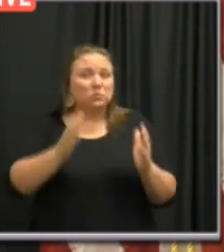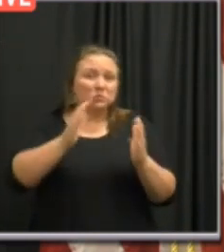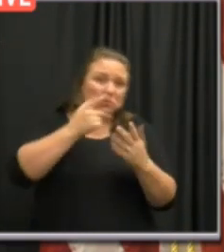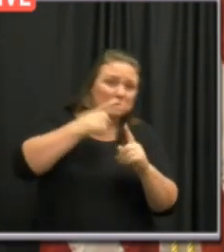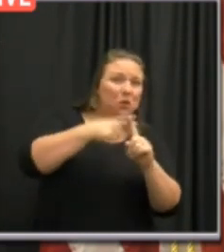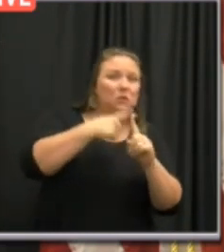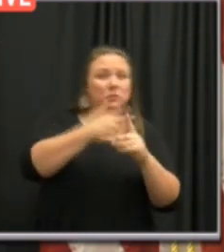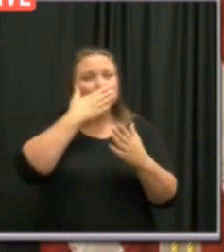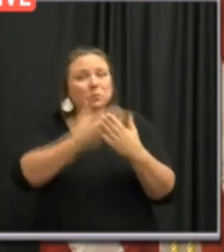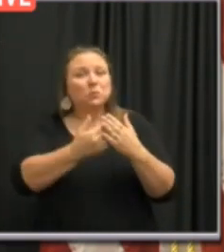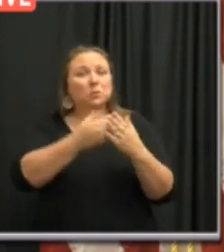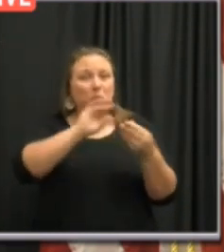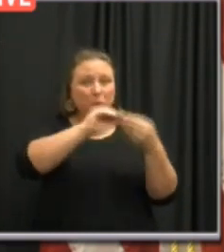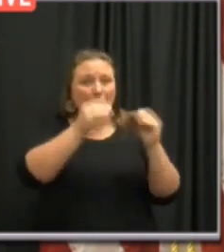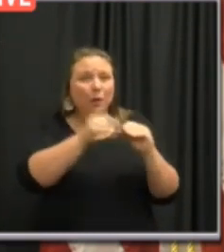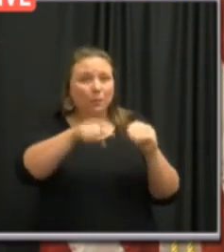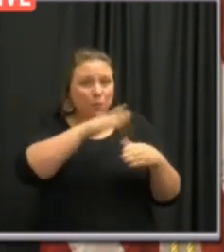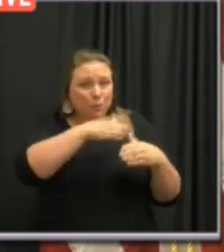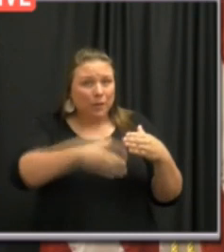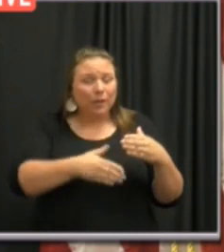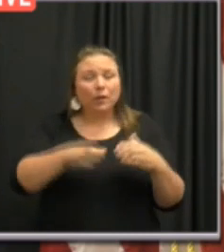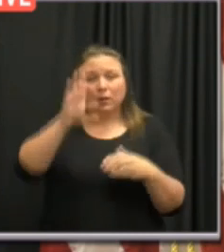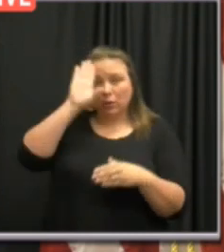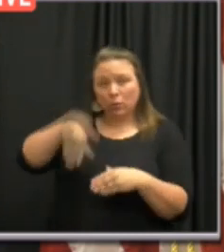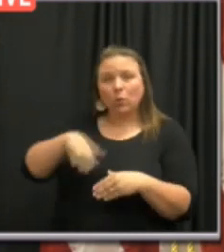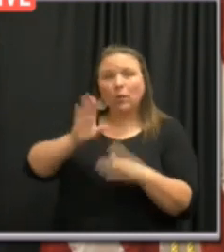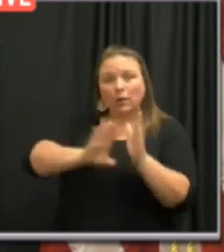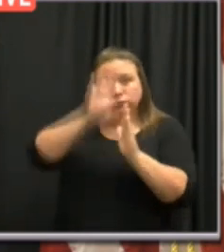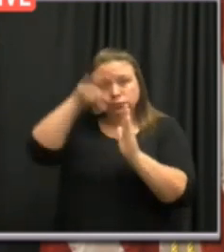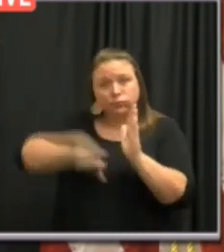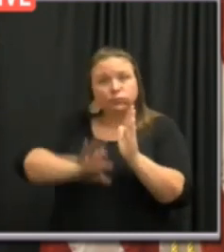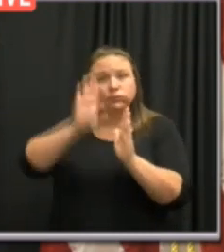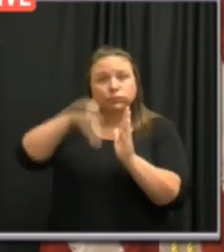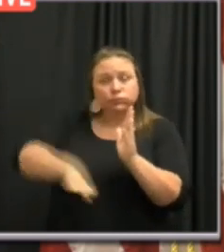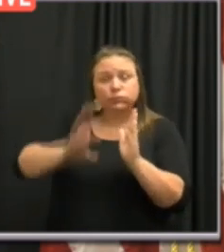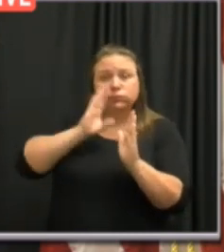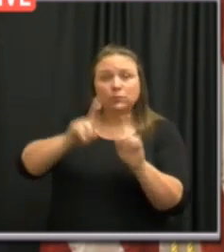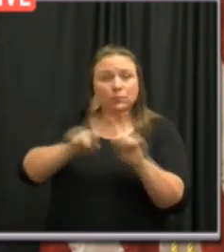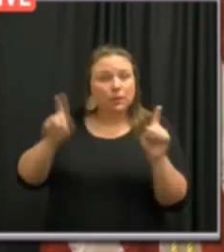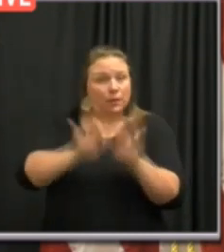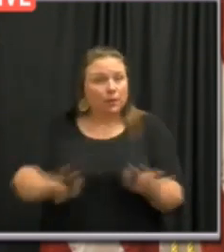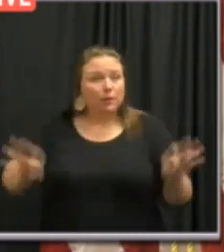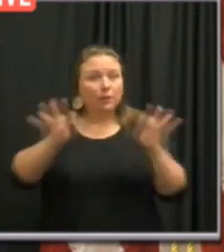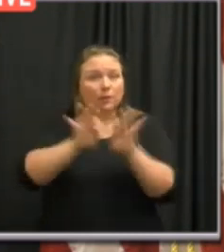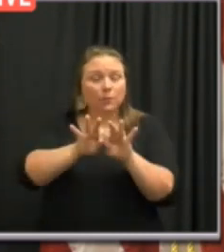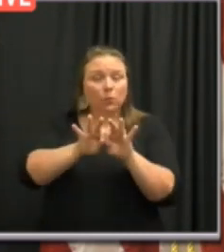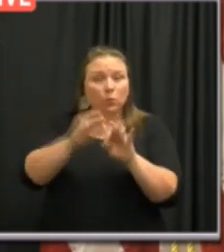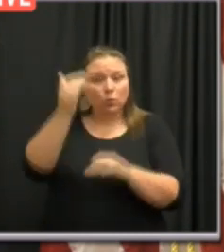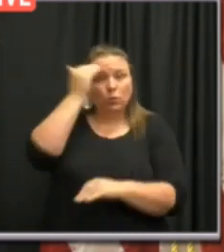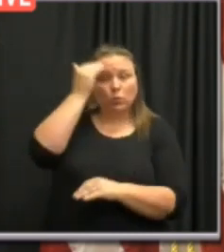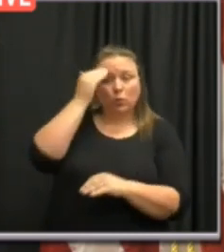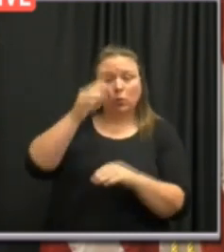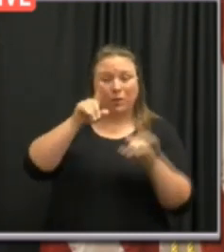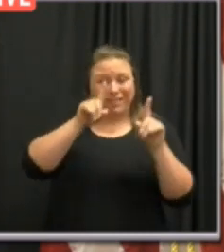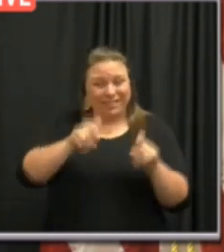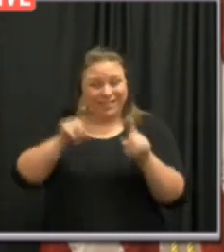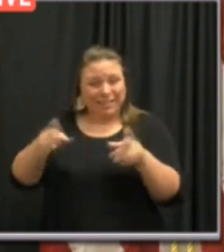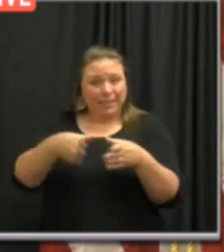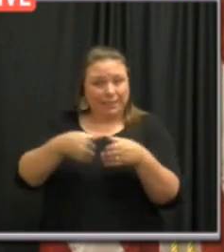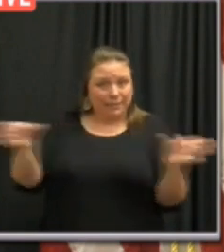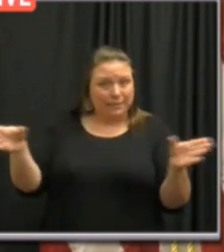weekend. And while these numbers may fluctuate over time, it's important to remember that our testing capacity is